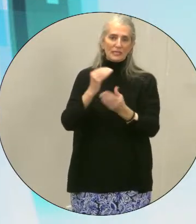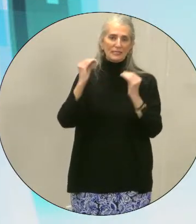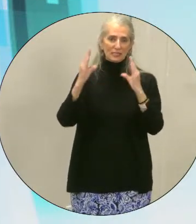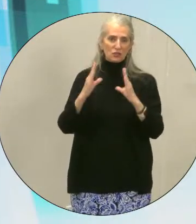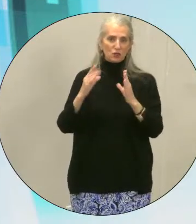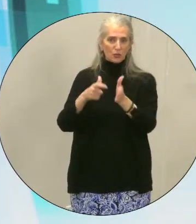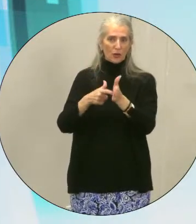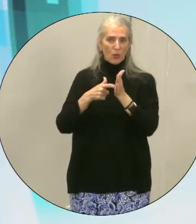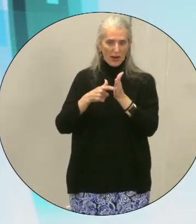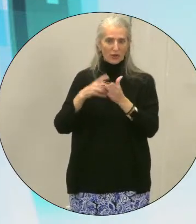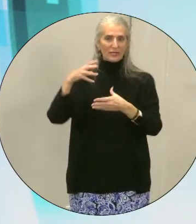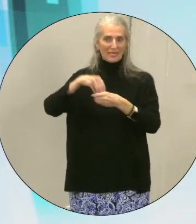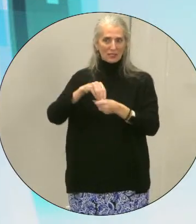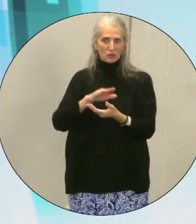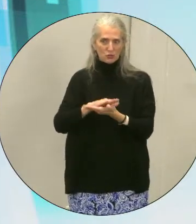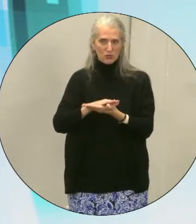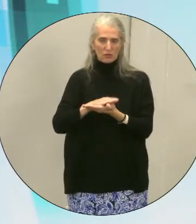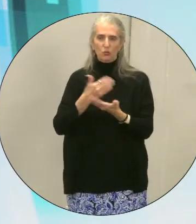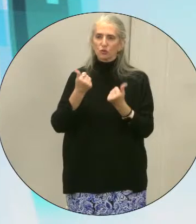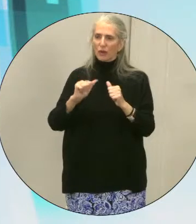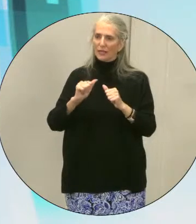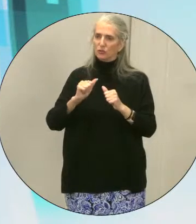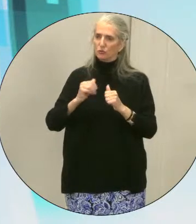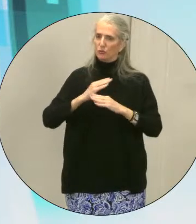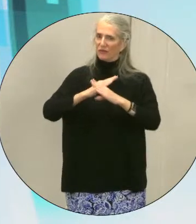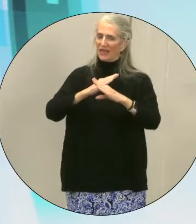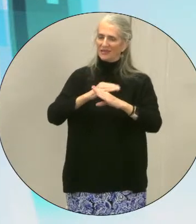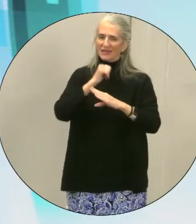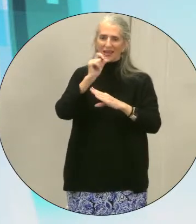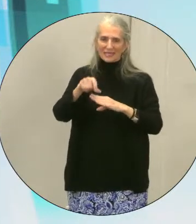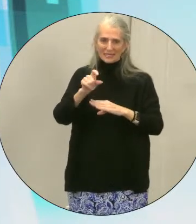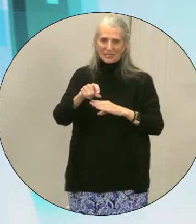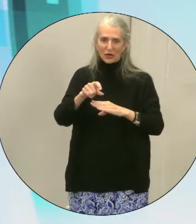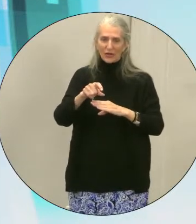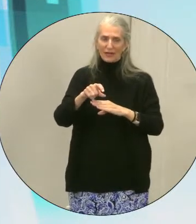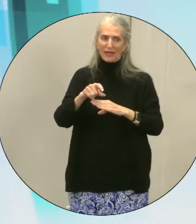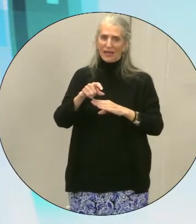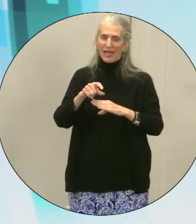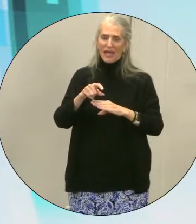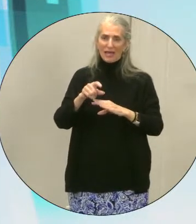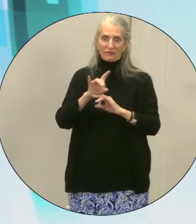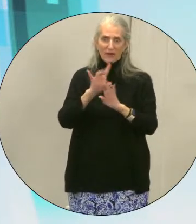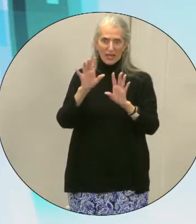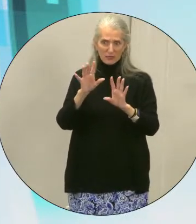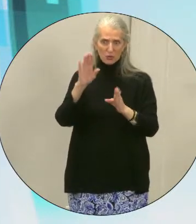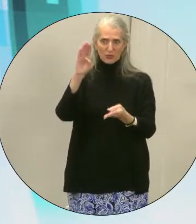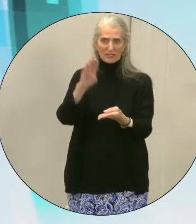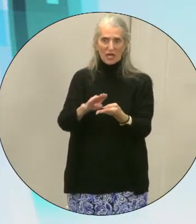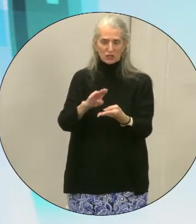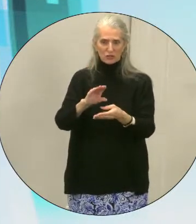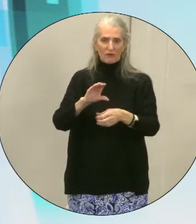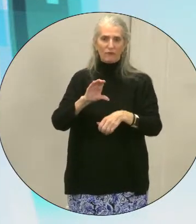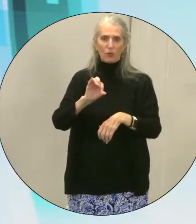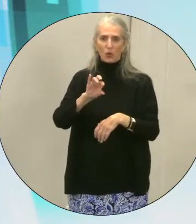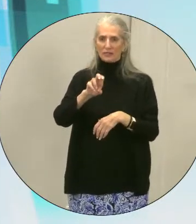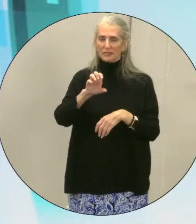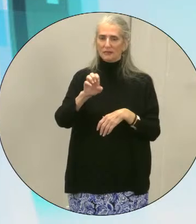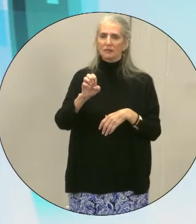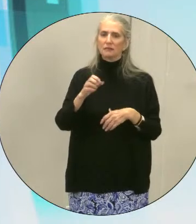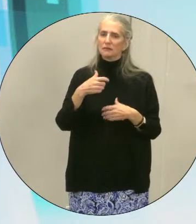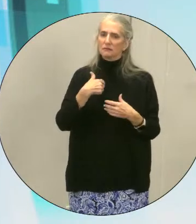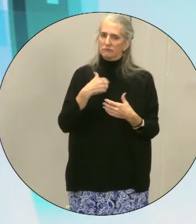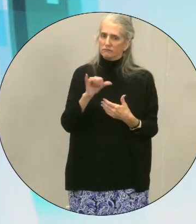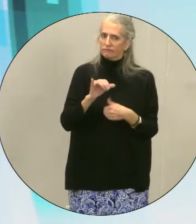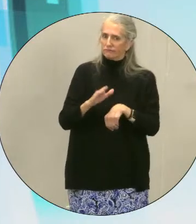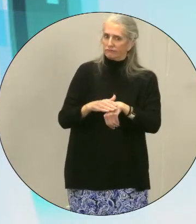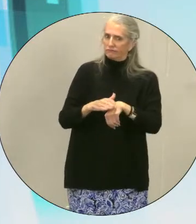in a school. We are trying to prevent an unnecessary and sizable reduction of force. I'm also here to warn about what will happen across